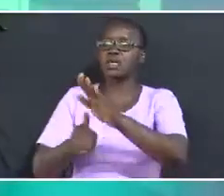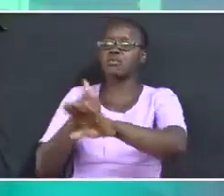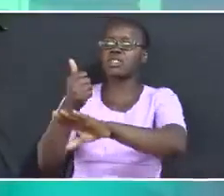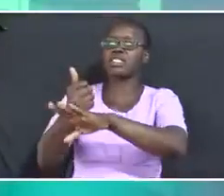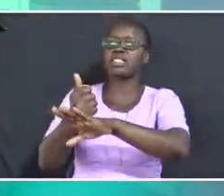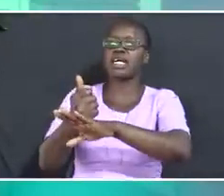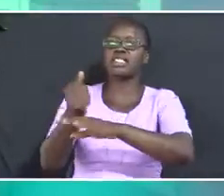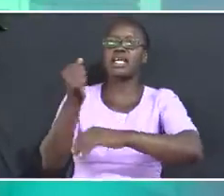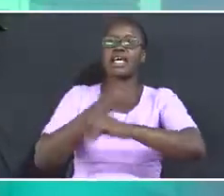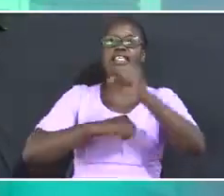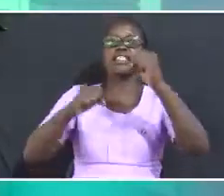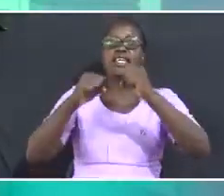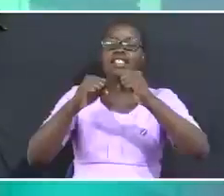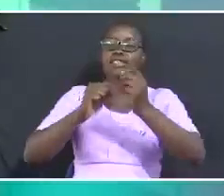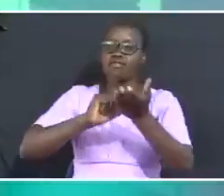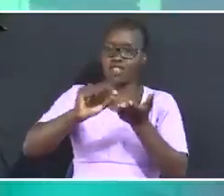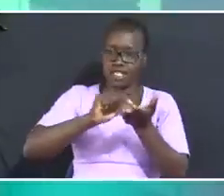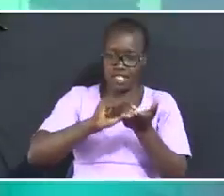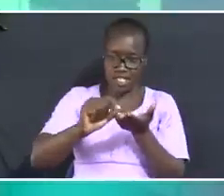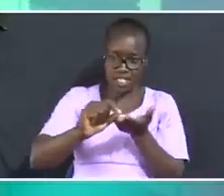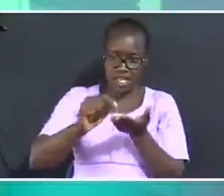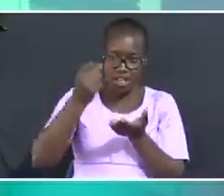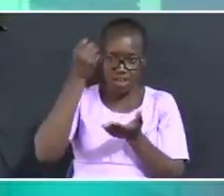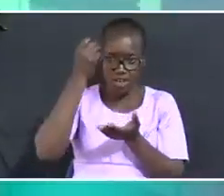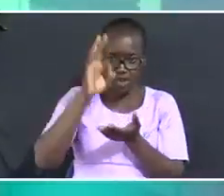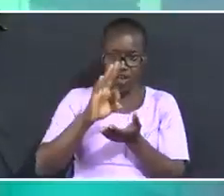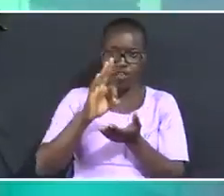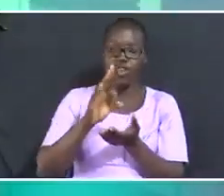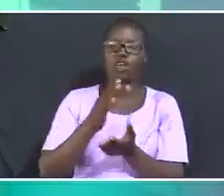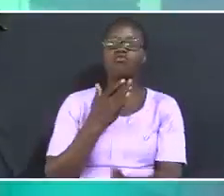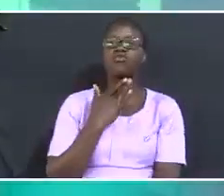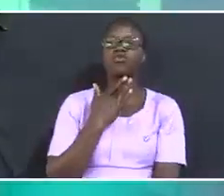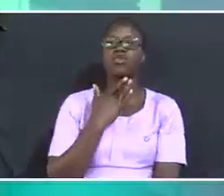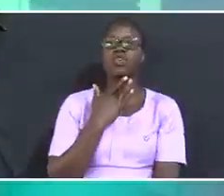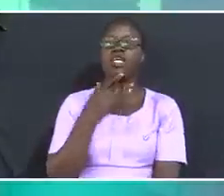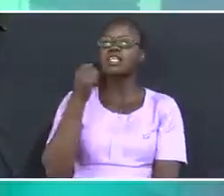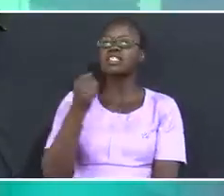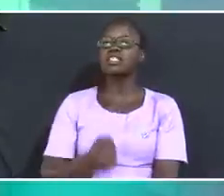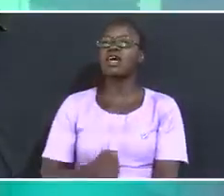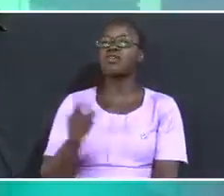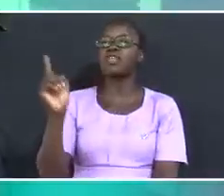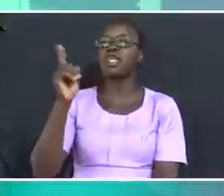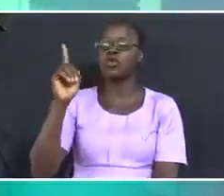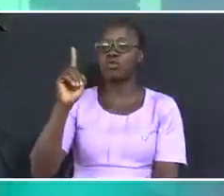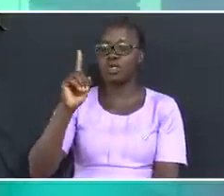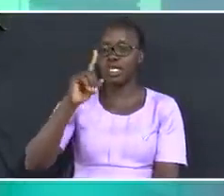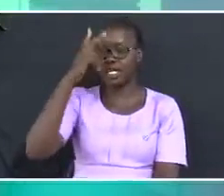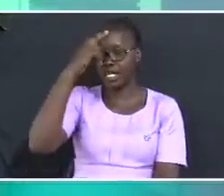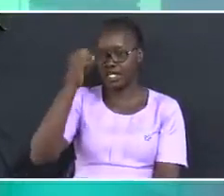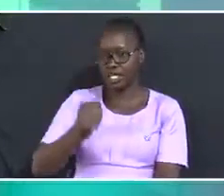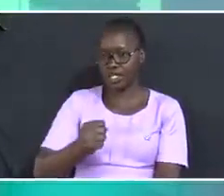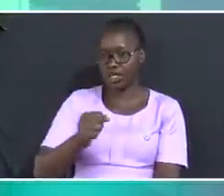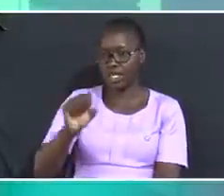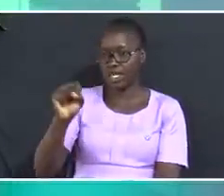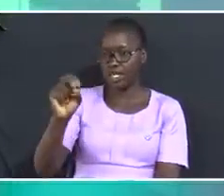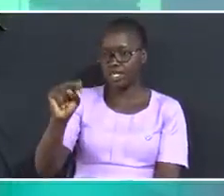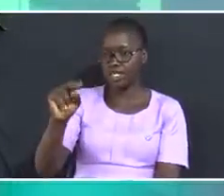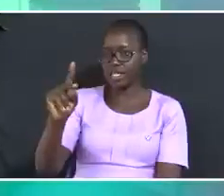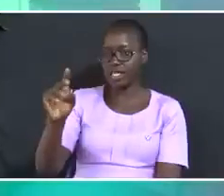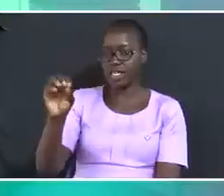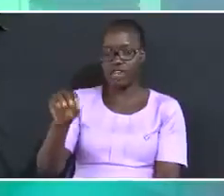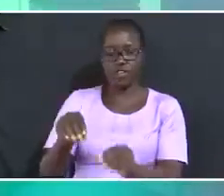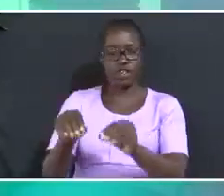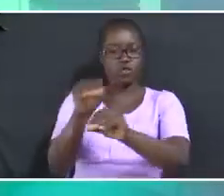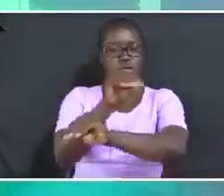executive secretary of the union of the South Nairobi Kajiado, replacing Pastor